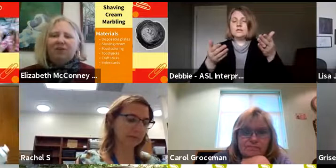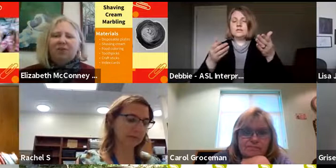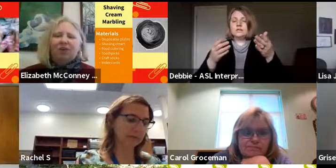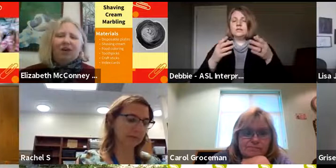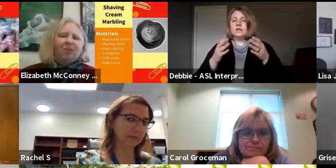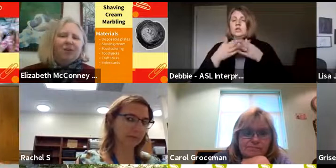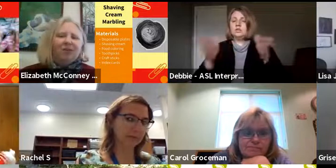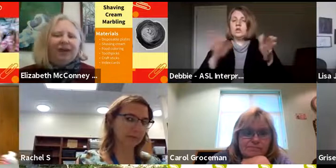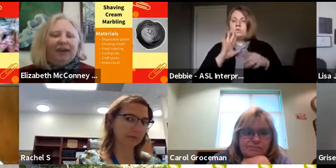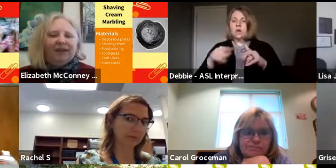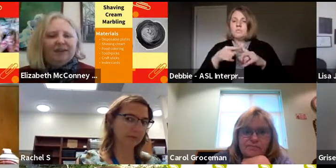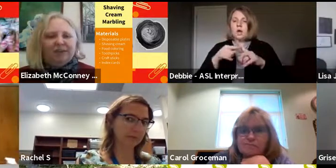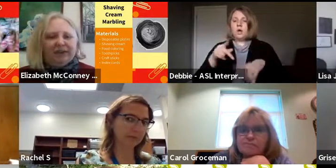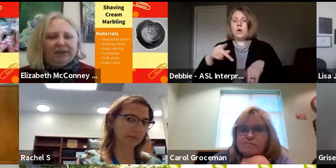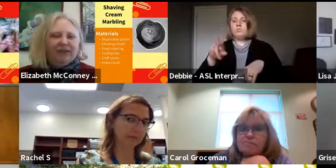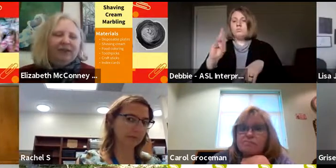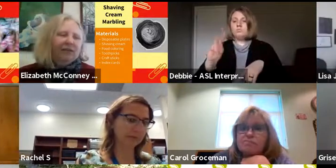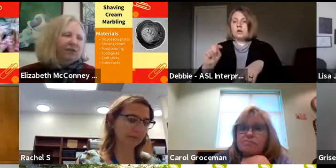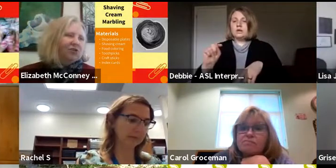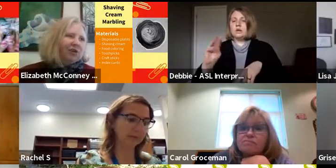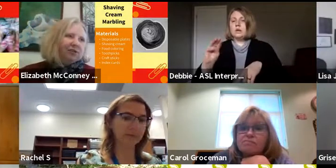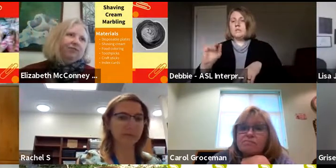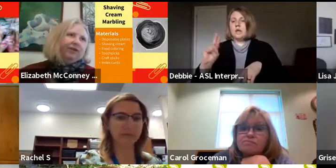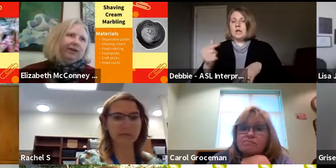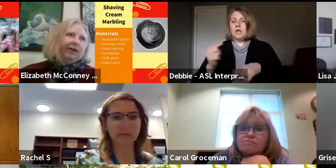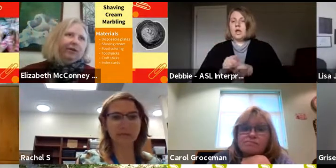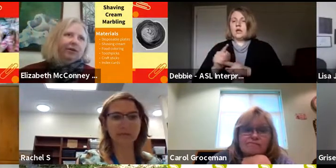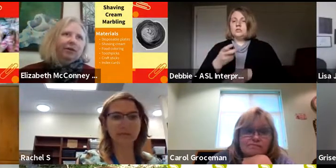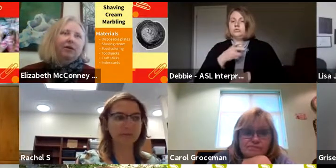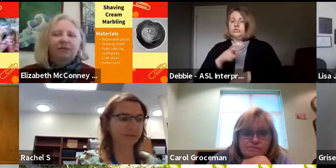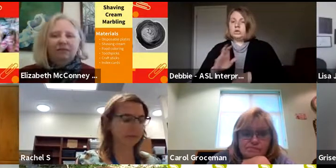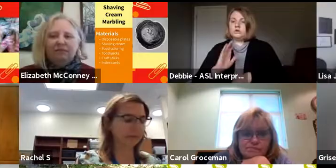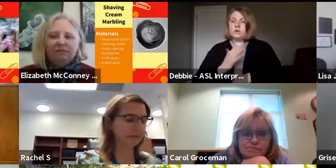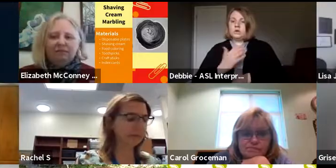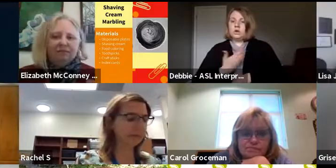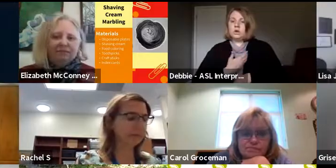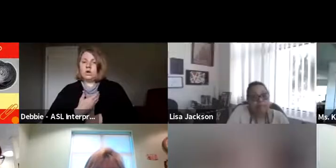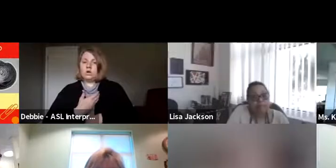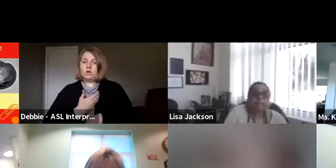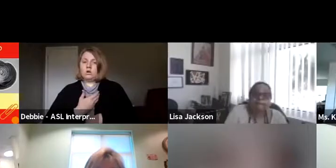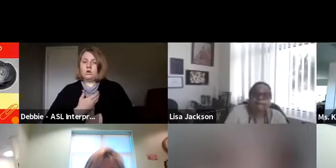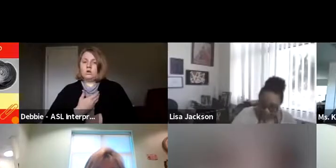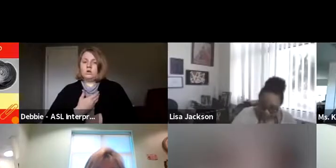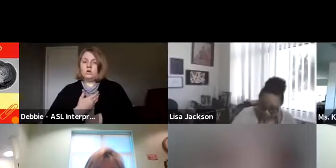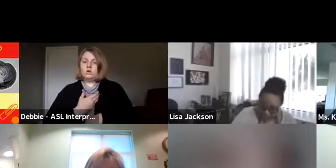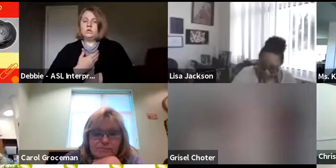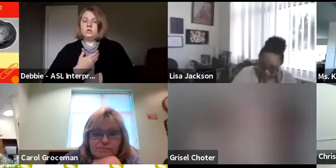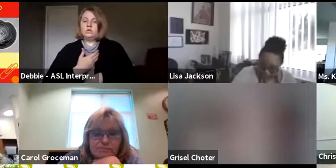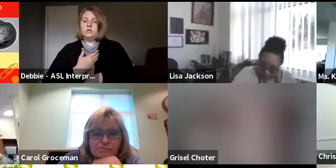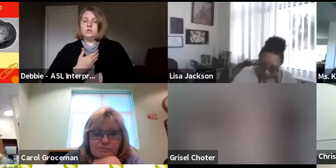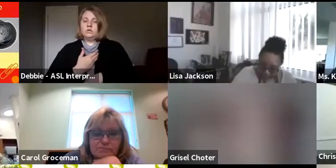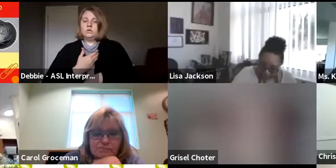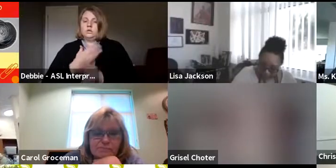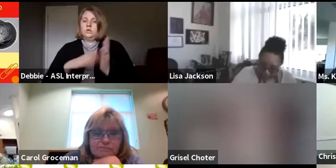In general, we talk about printmaking as being transferring our paint, design,